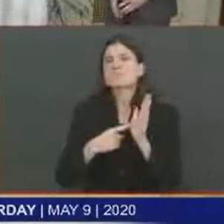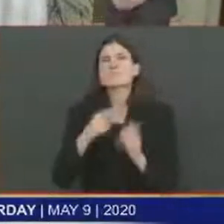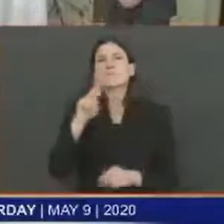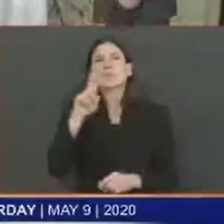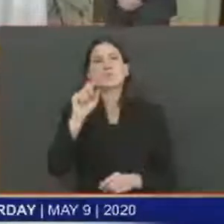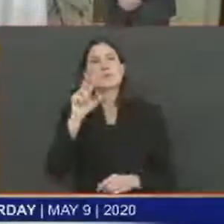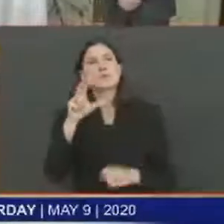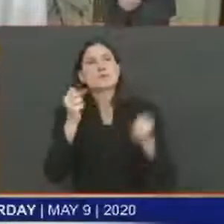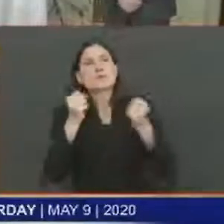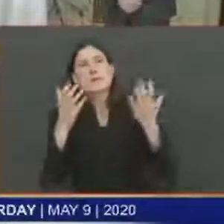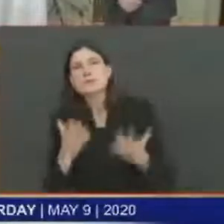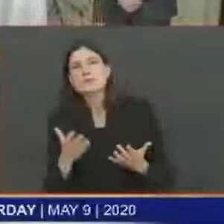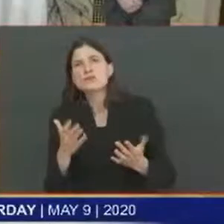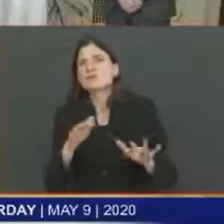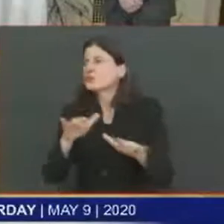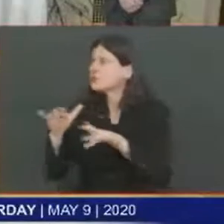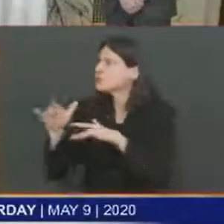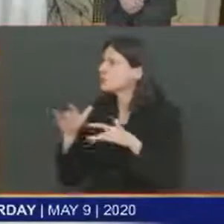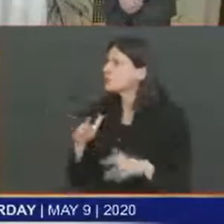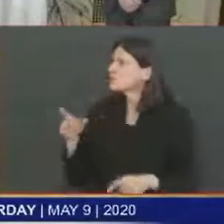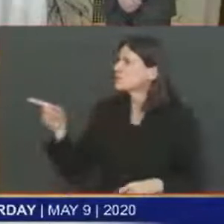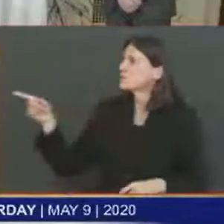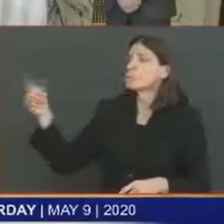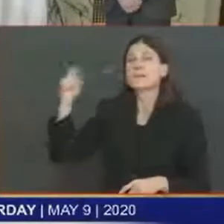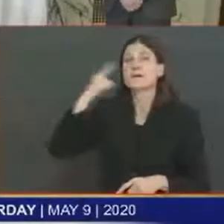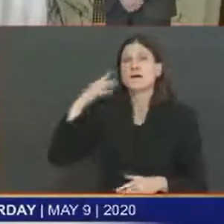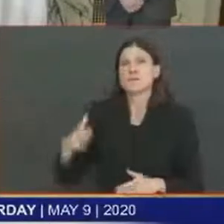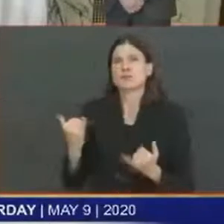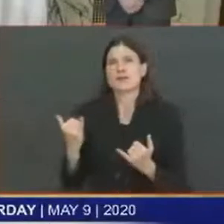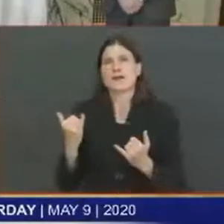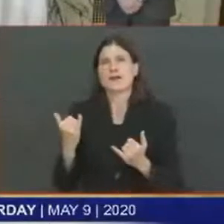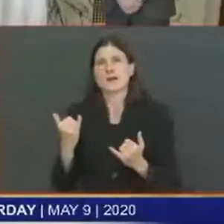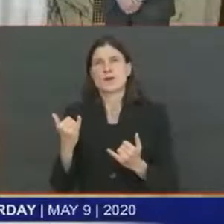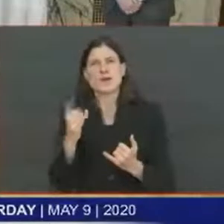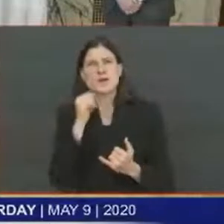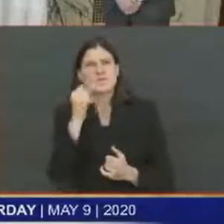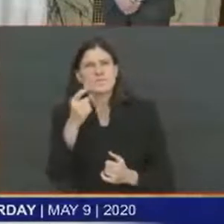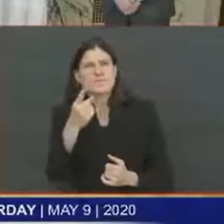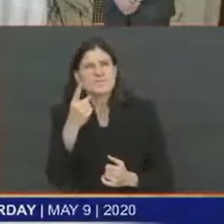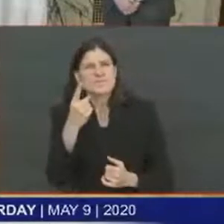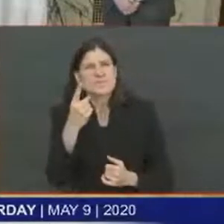apologize. Will the underlying medical conditions be required to go back to work?